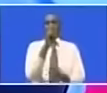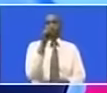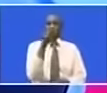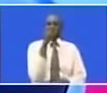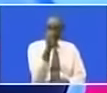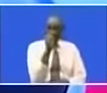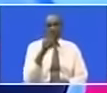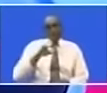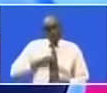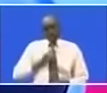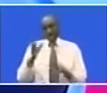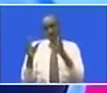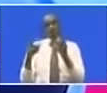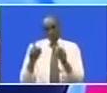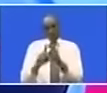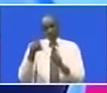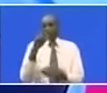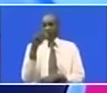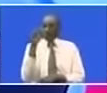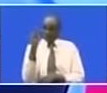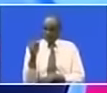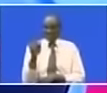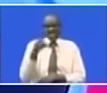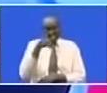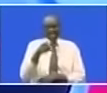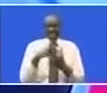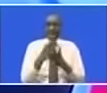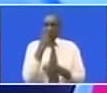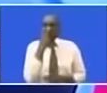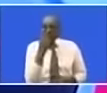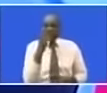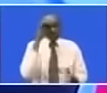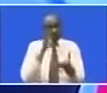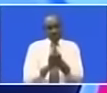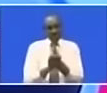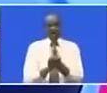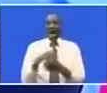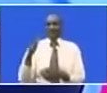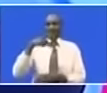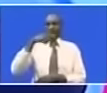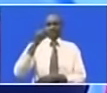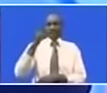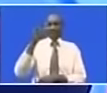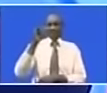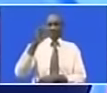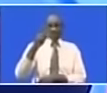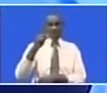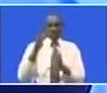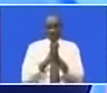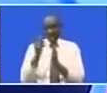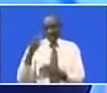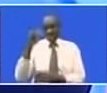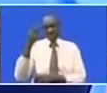1.5 million shillings. The marathon, dubbed Seeing is Believing, also saw Patrick Kipngeno and Purity Jebi win